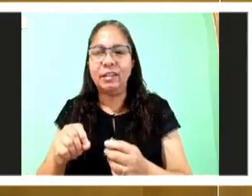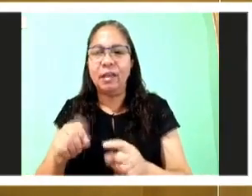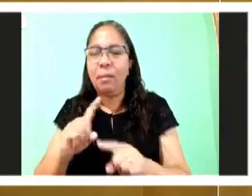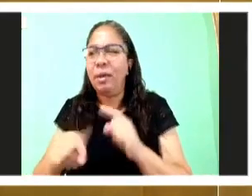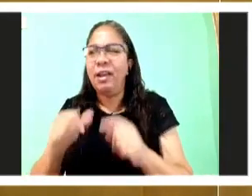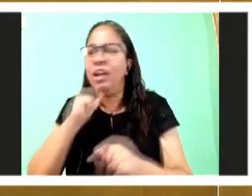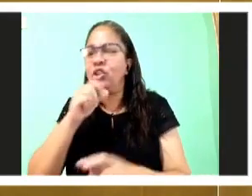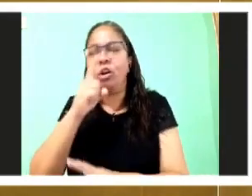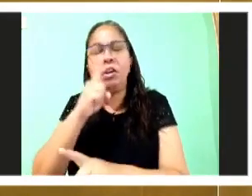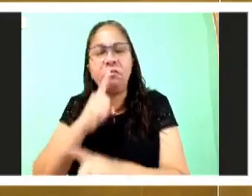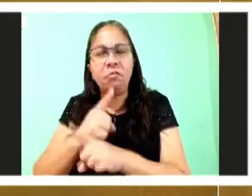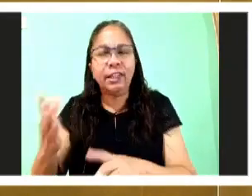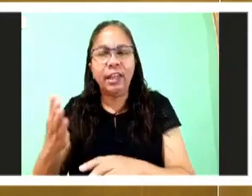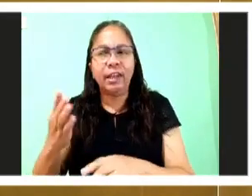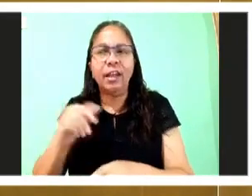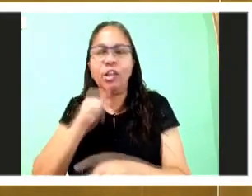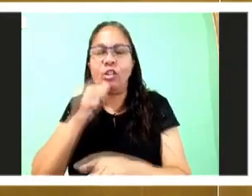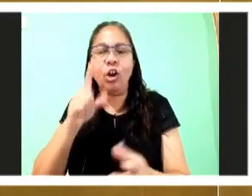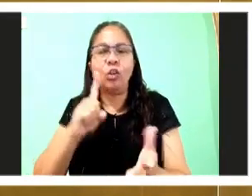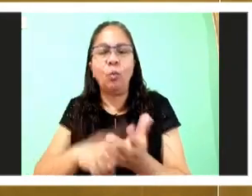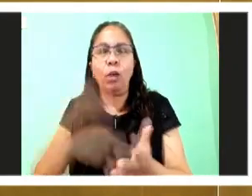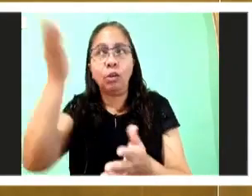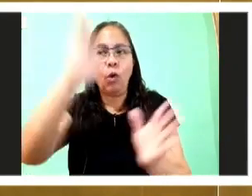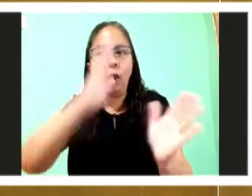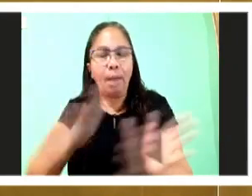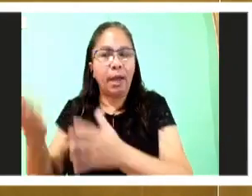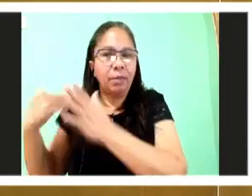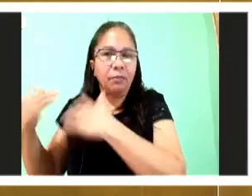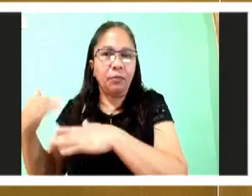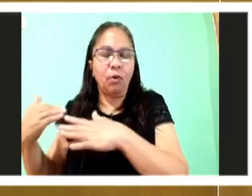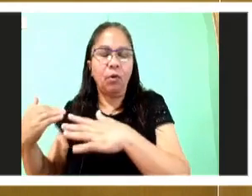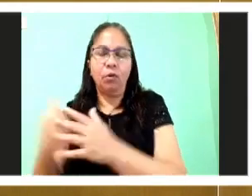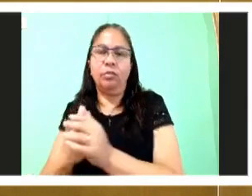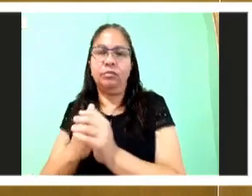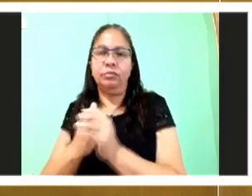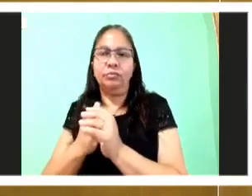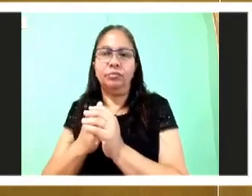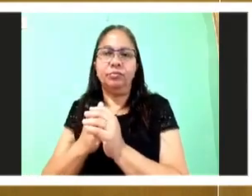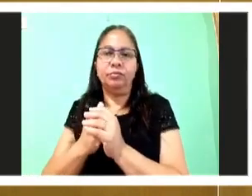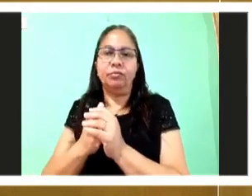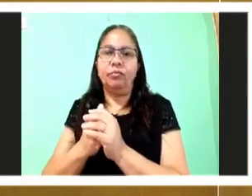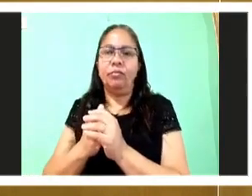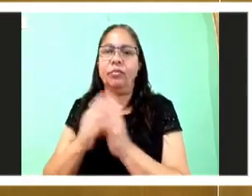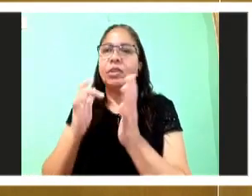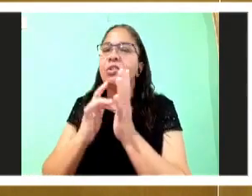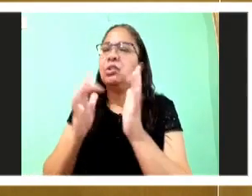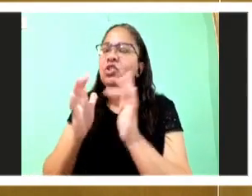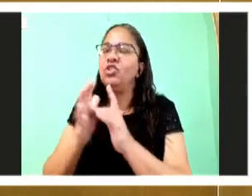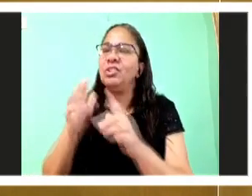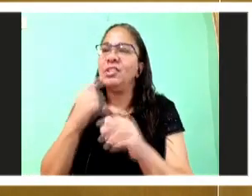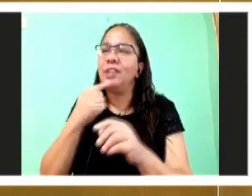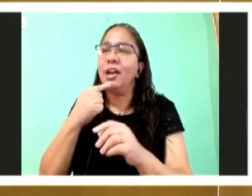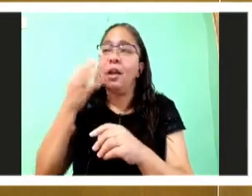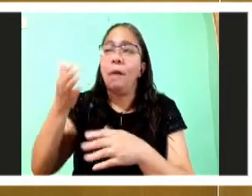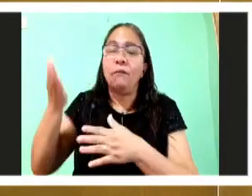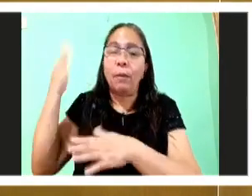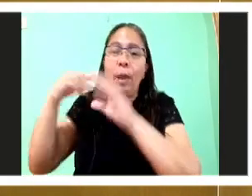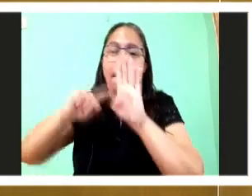the provision. And he goes on further to say, but from the beginning of